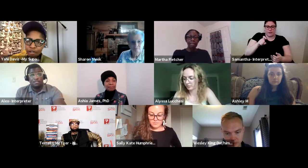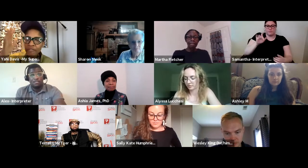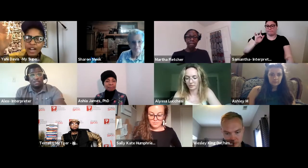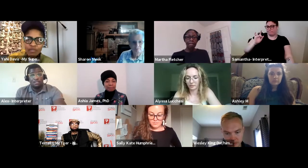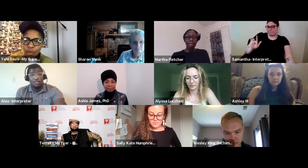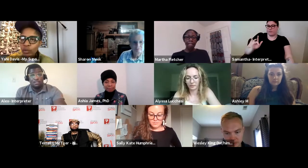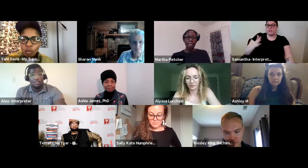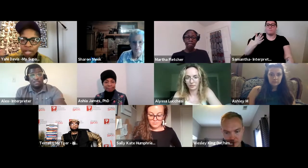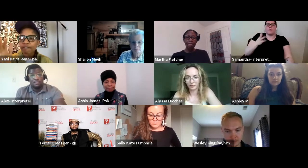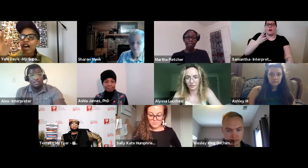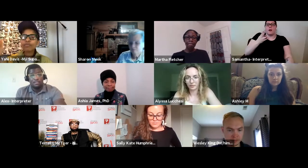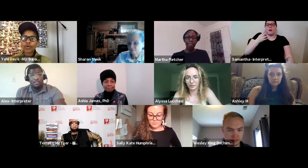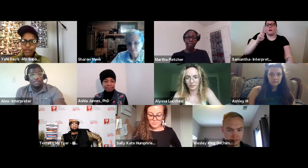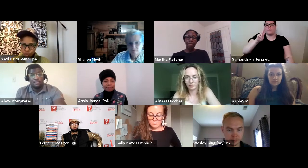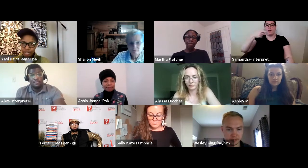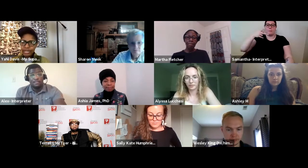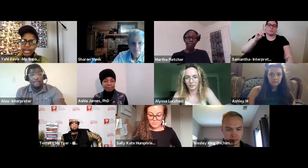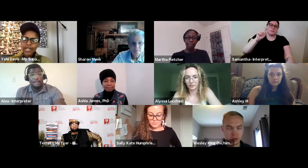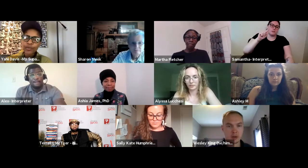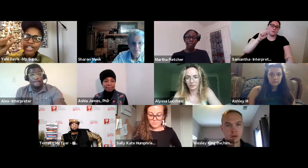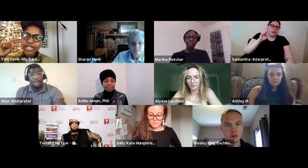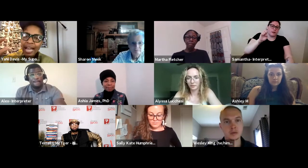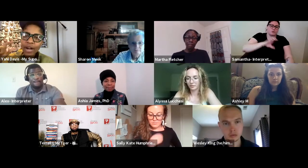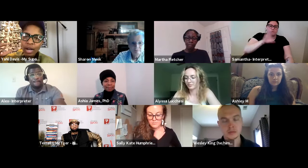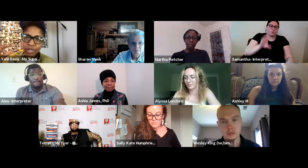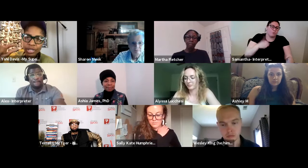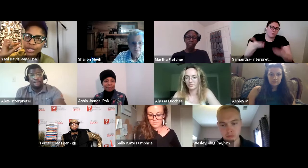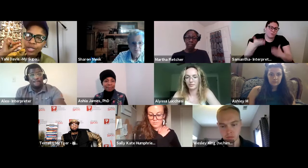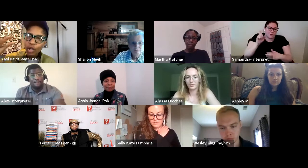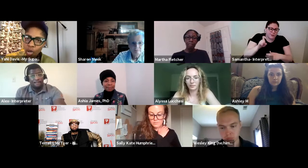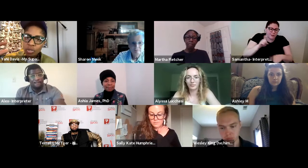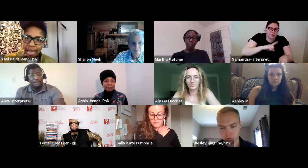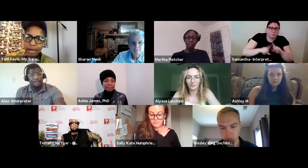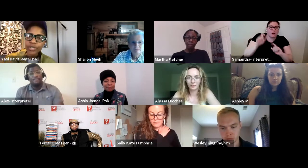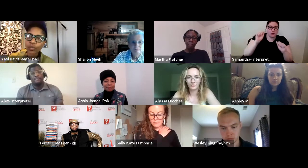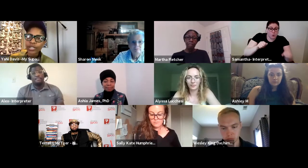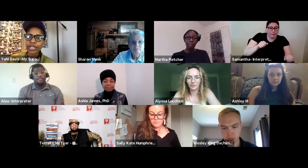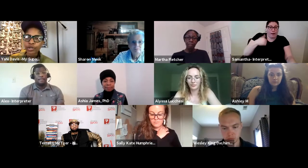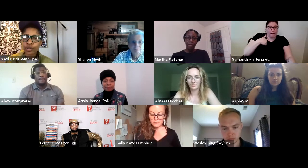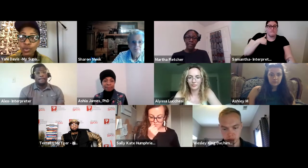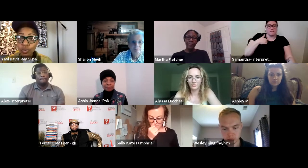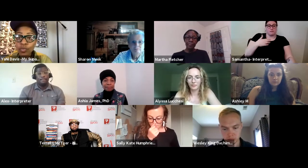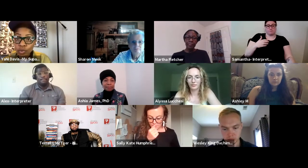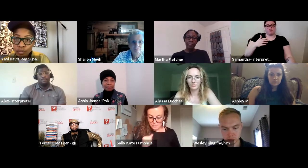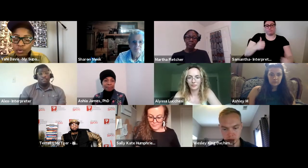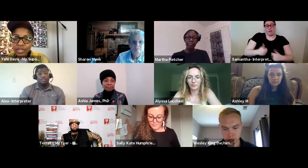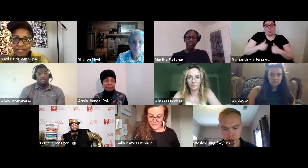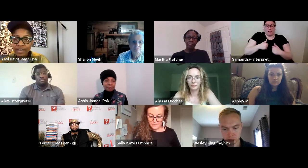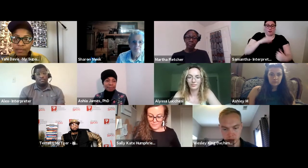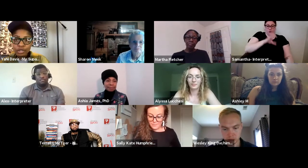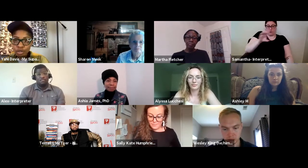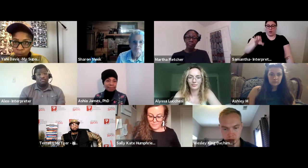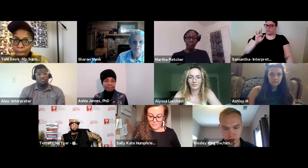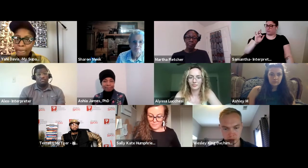the 5.1, 5.3, and you actually have options to close caption within your Zoom rooms.